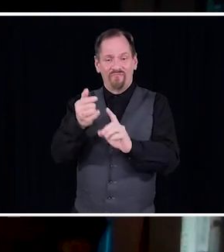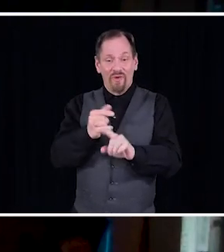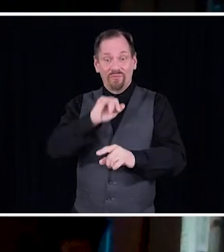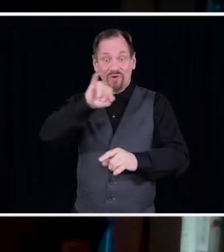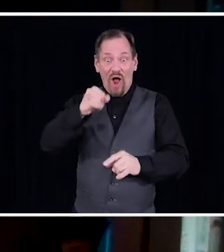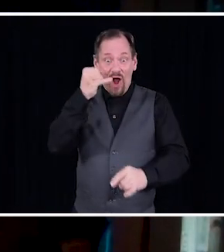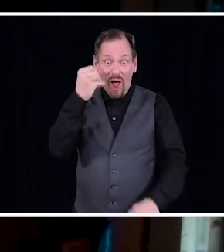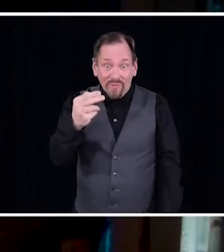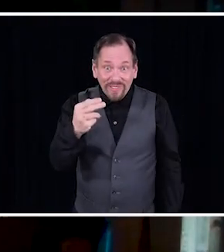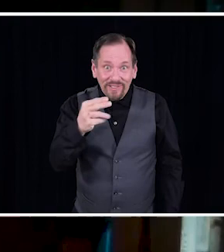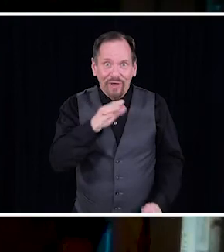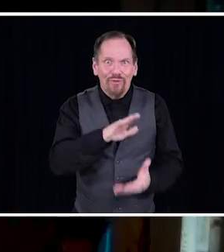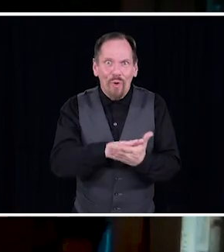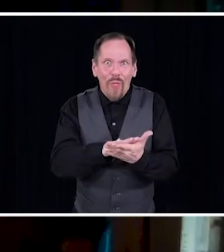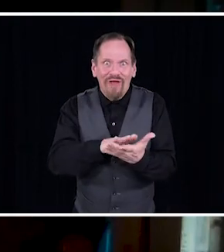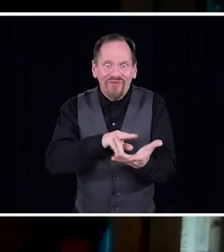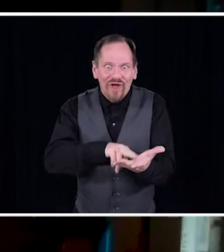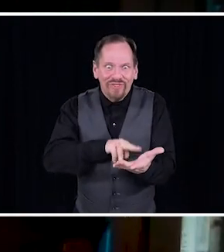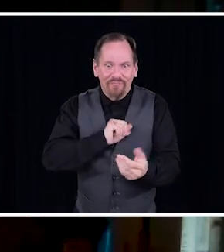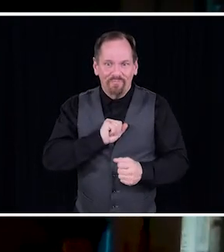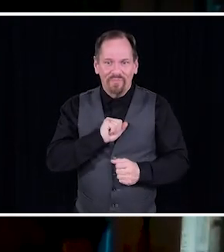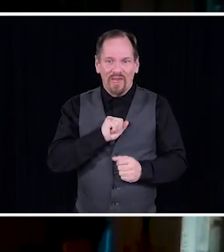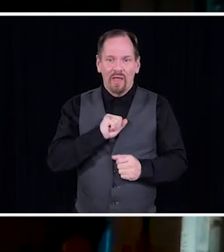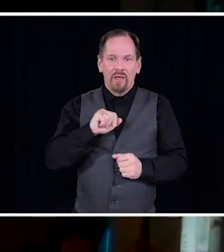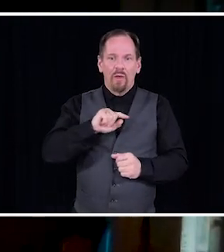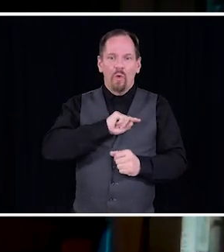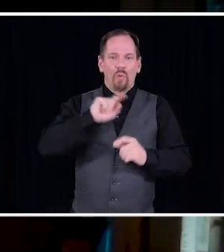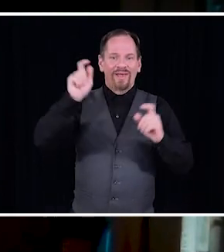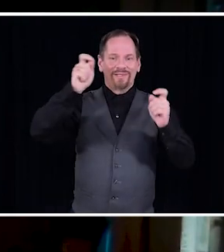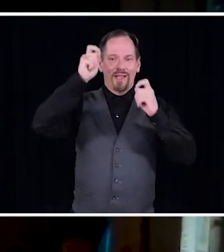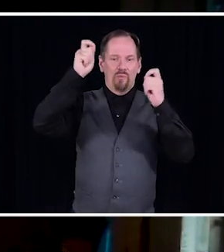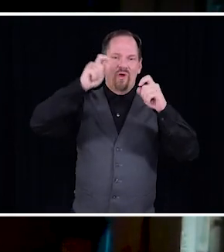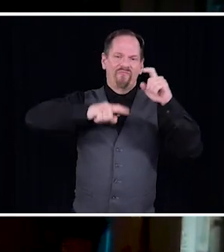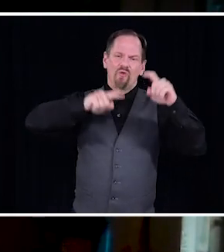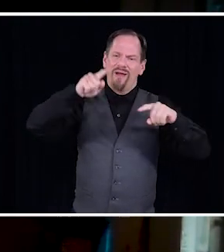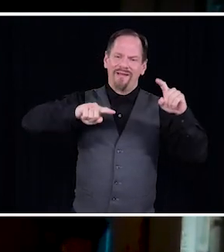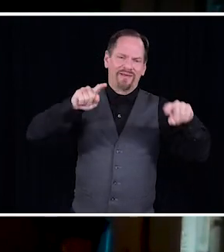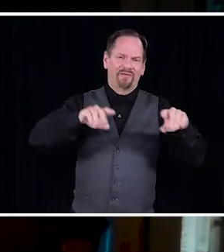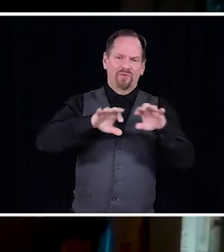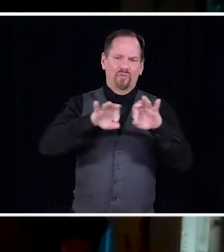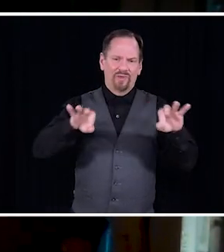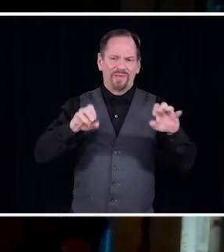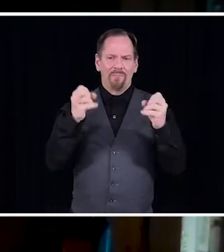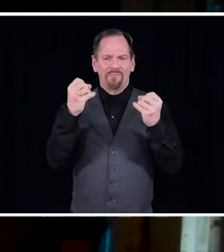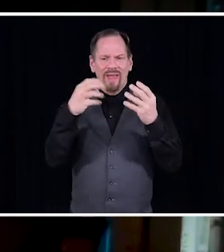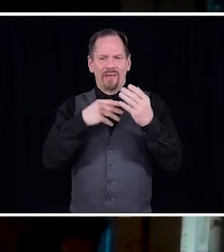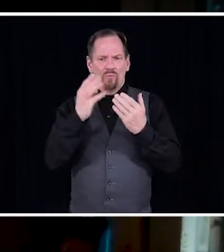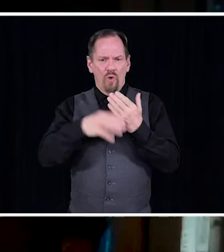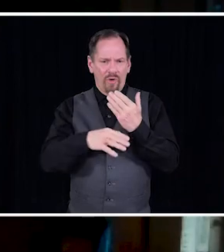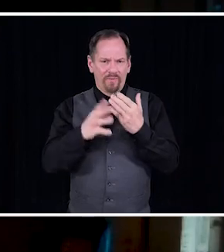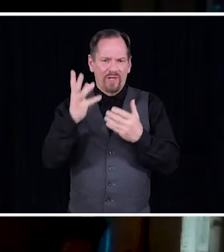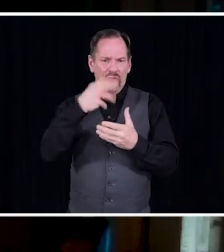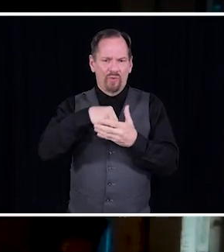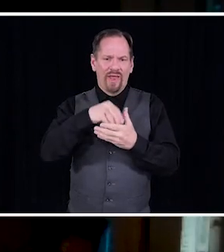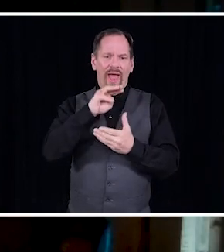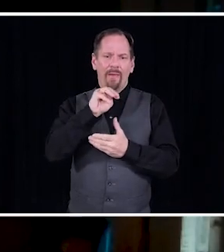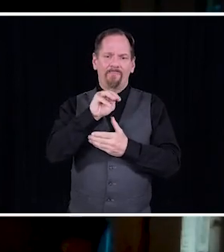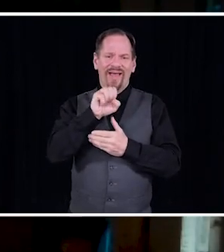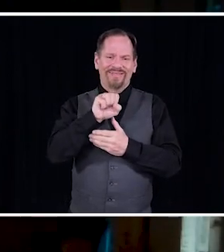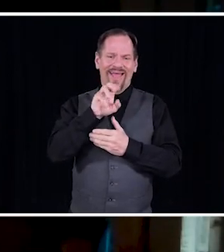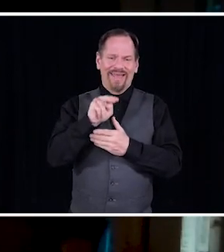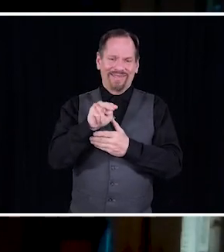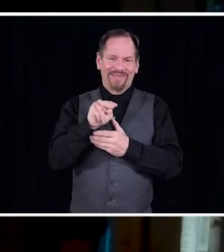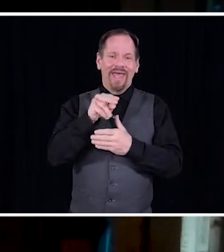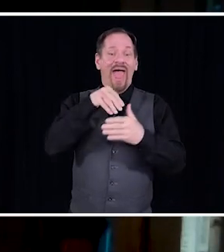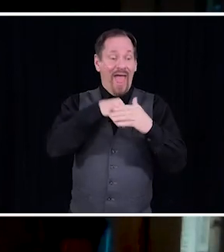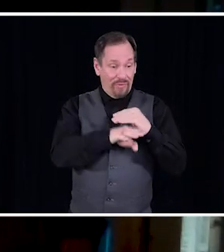the Johns Hopkins School of Nursing. We celebrate a variety of degrees across many programs, including MSN Entry